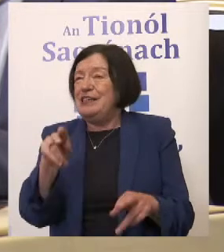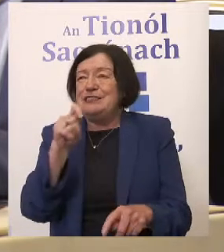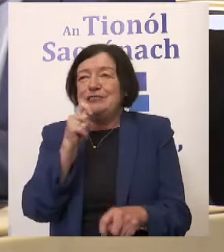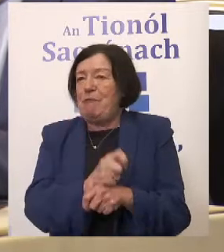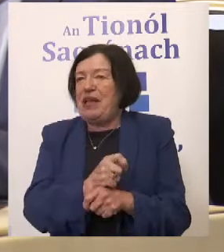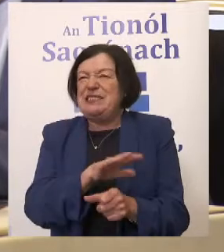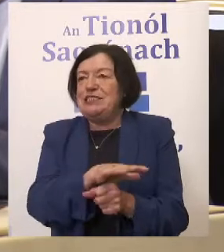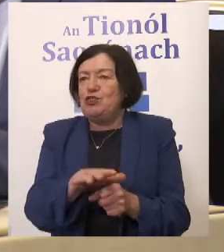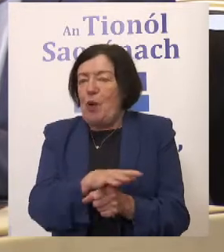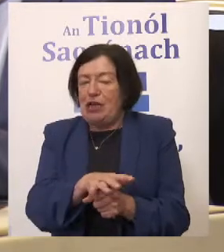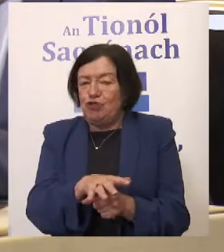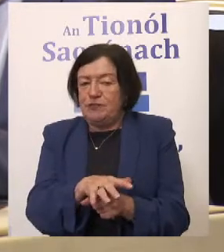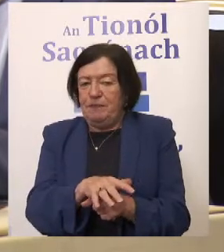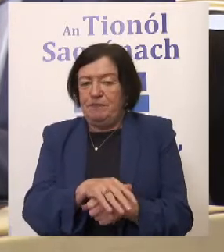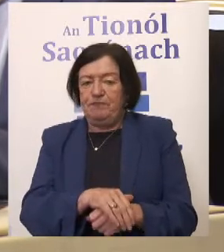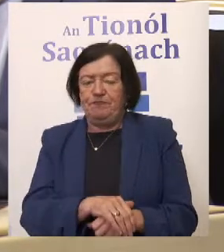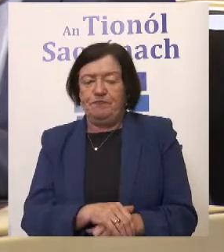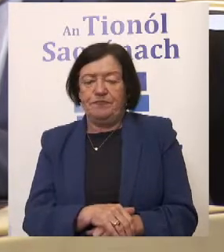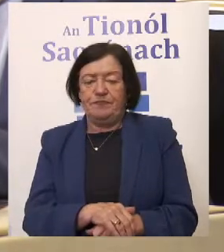situation where we've gotten to.